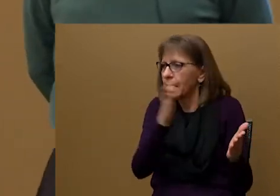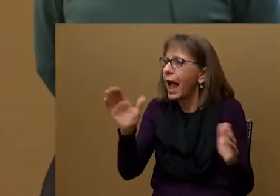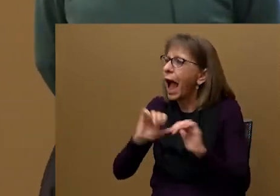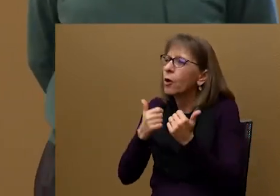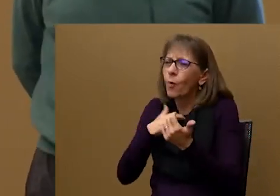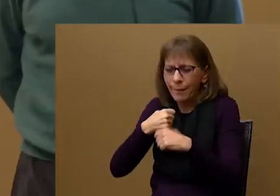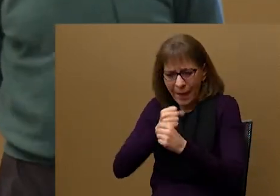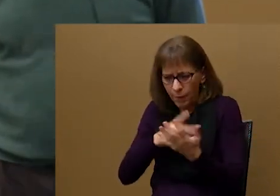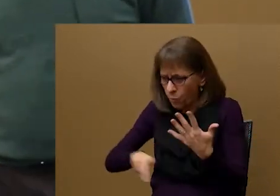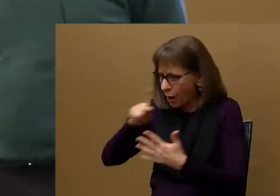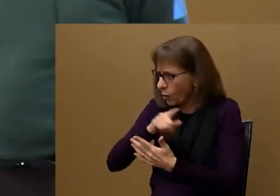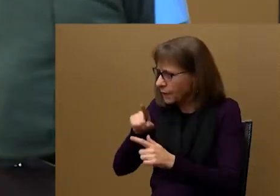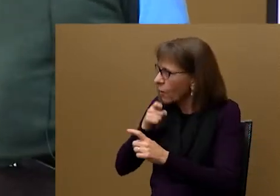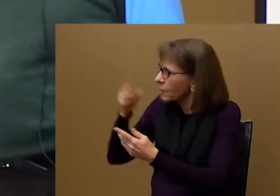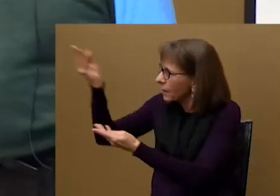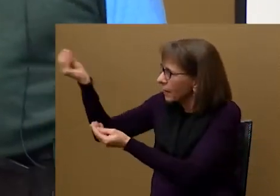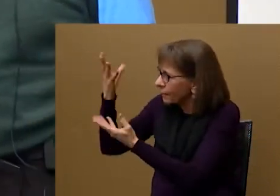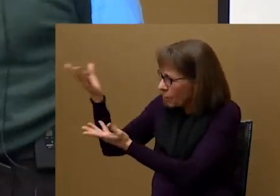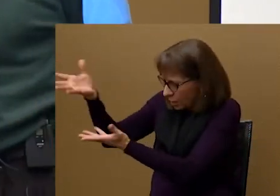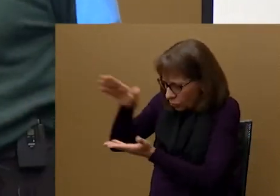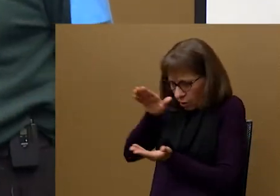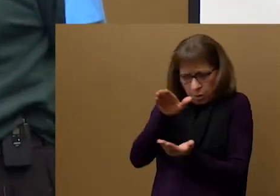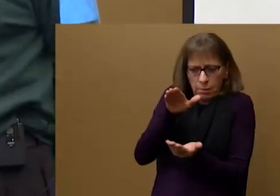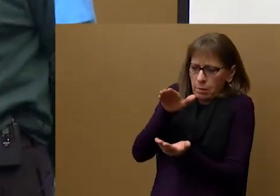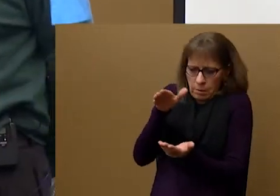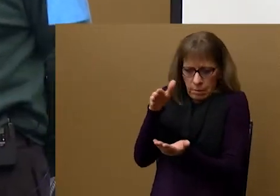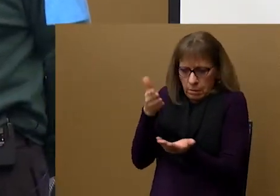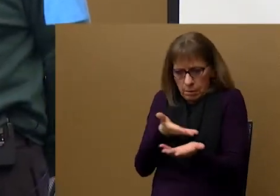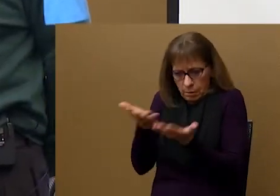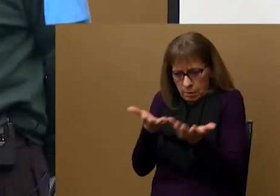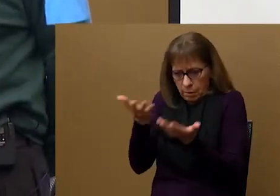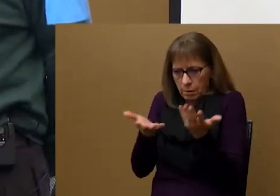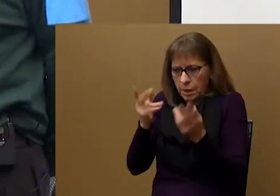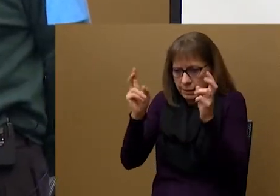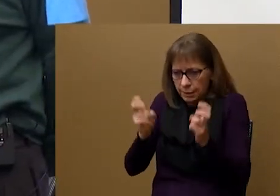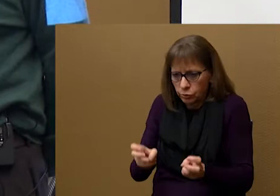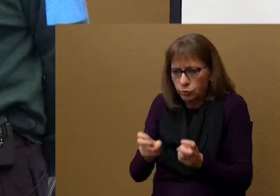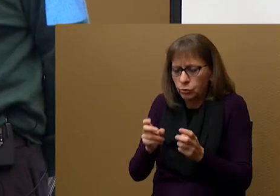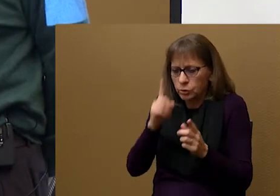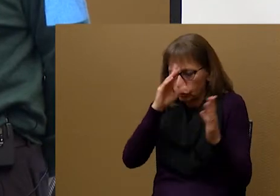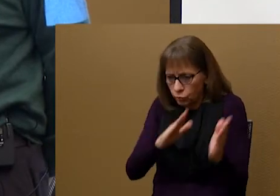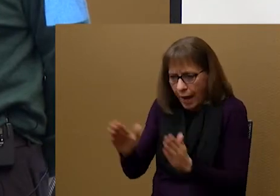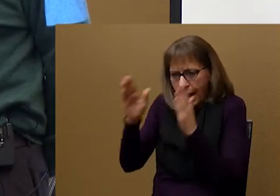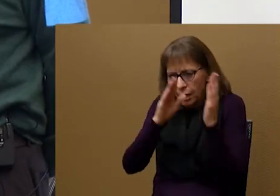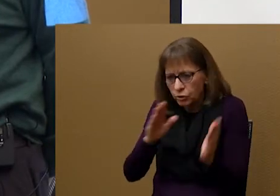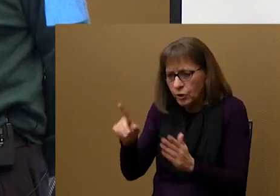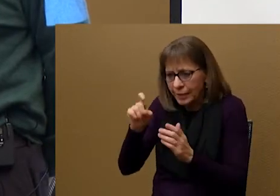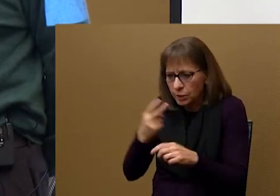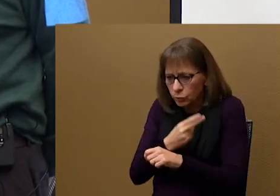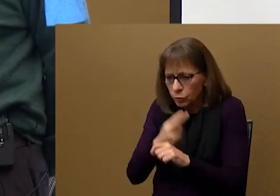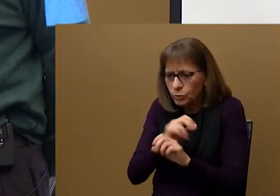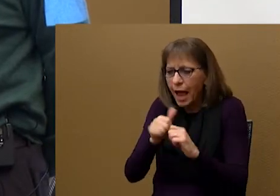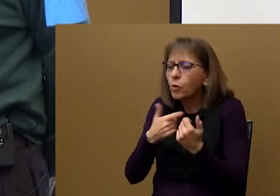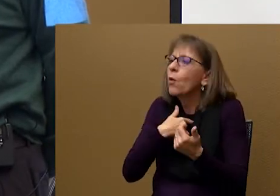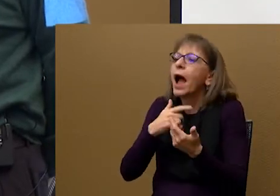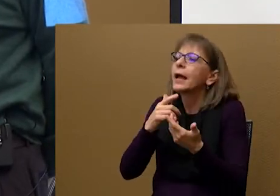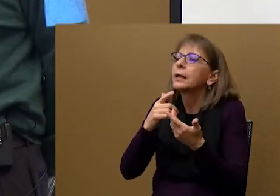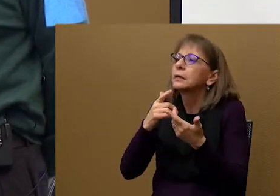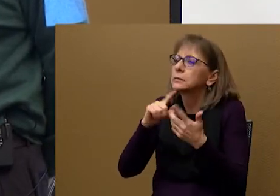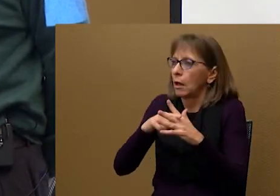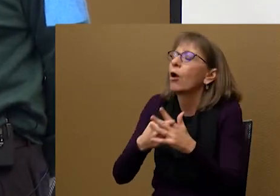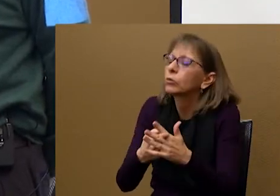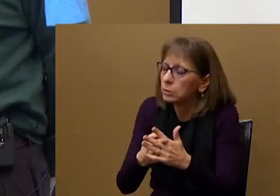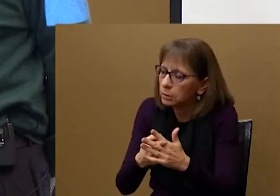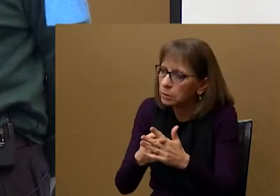How do we make these things a priority and have these things, these issues and strategies that we